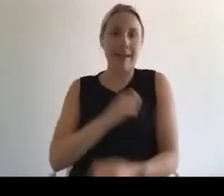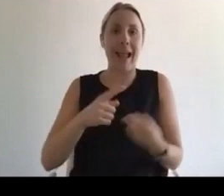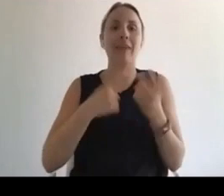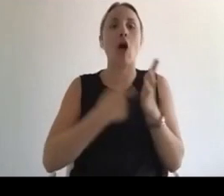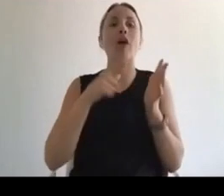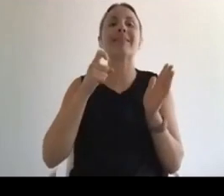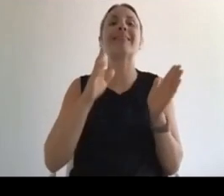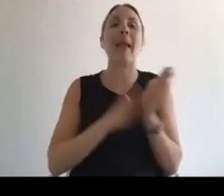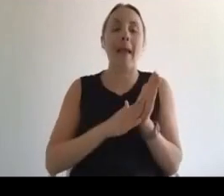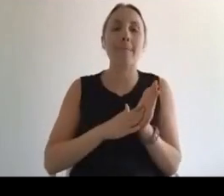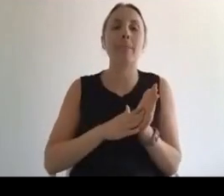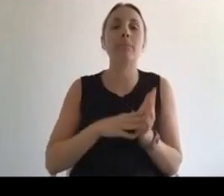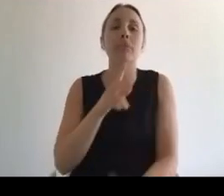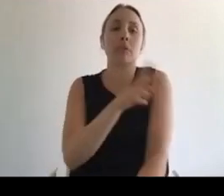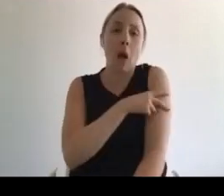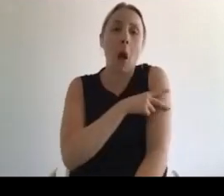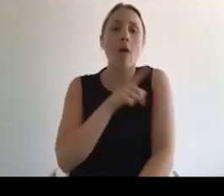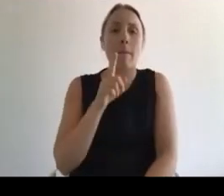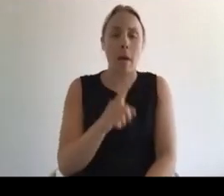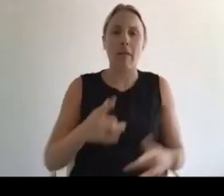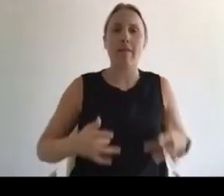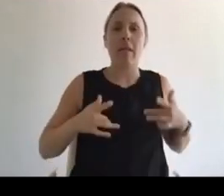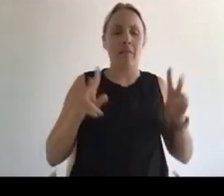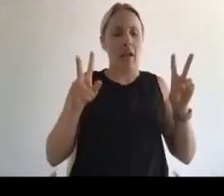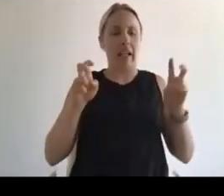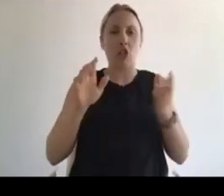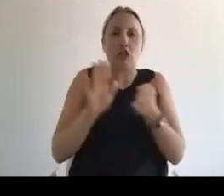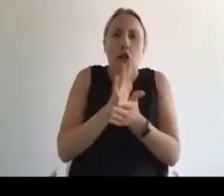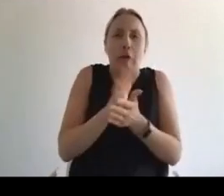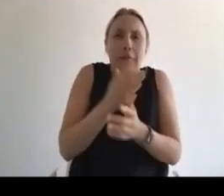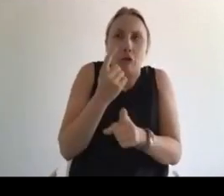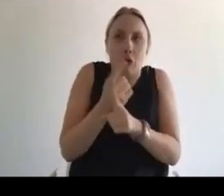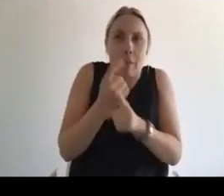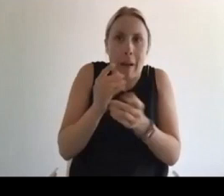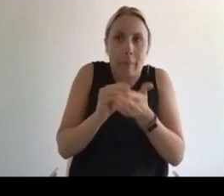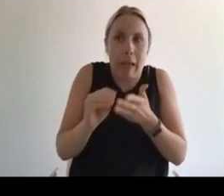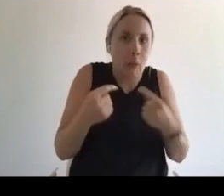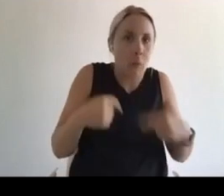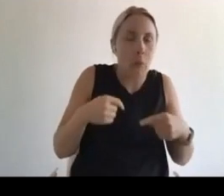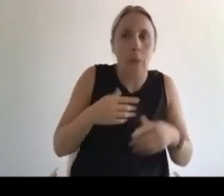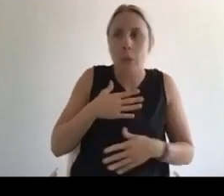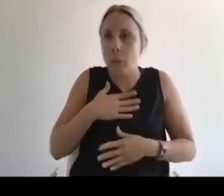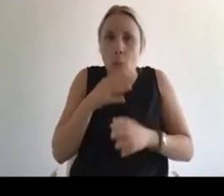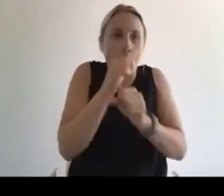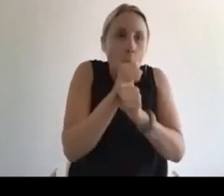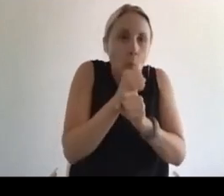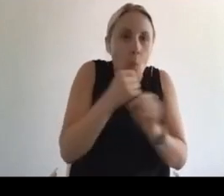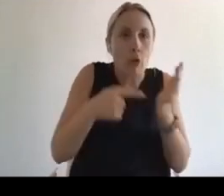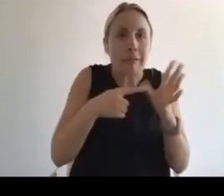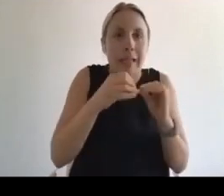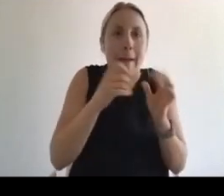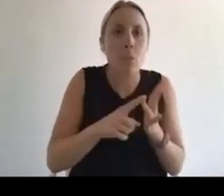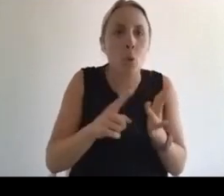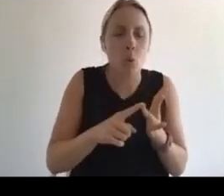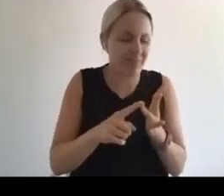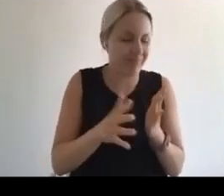And I think that's a real obstacle we need to demolish. But the